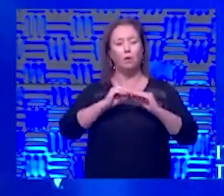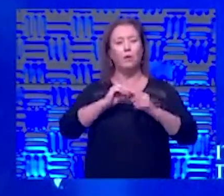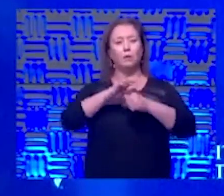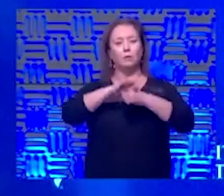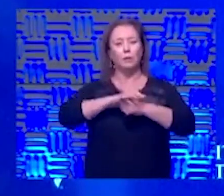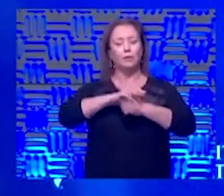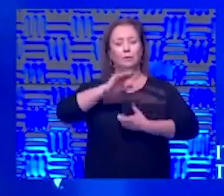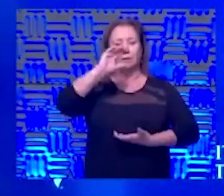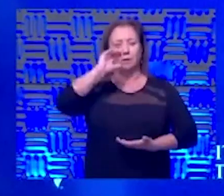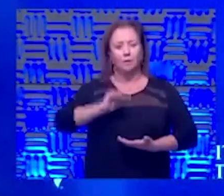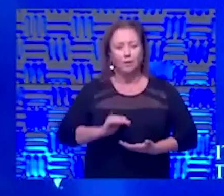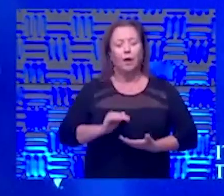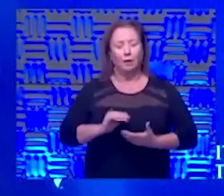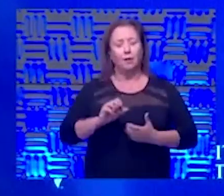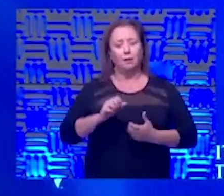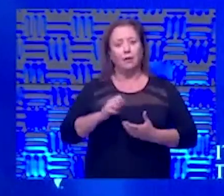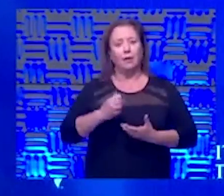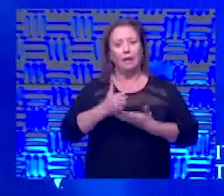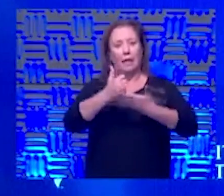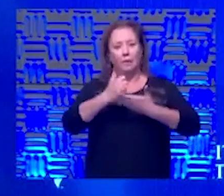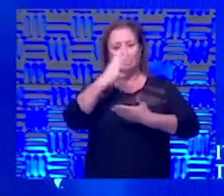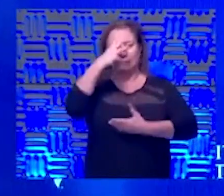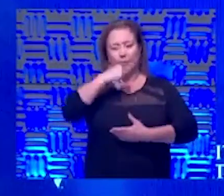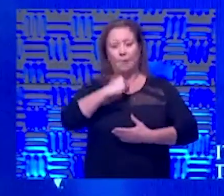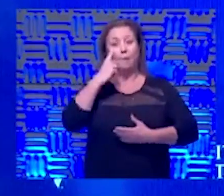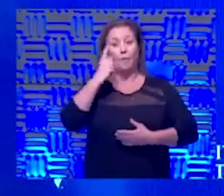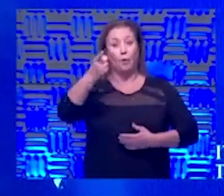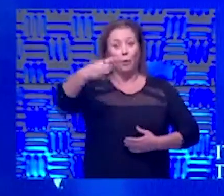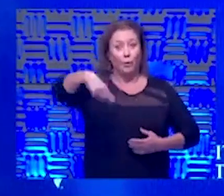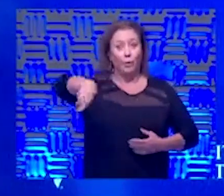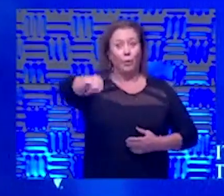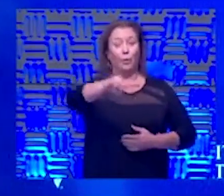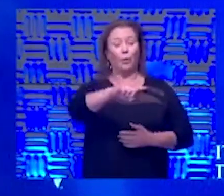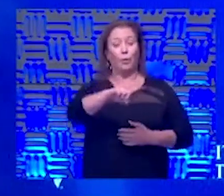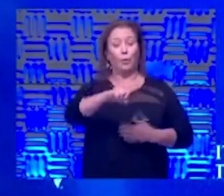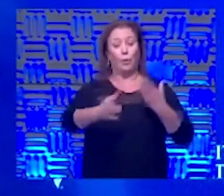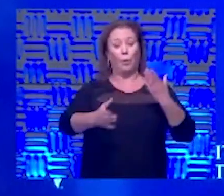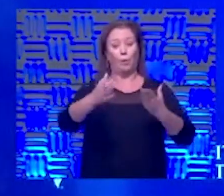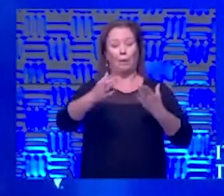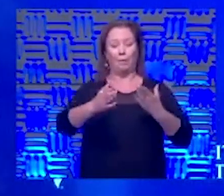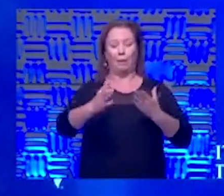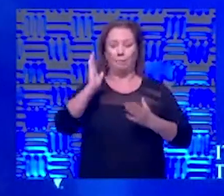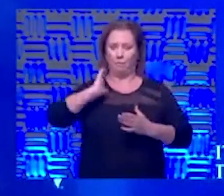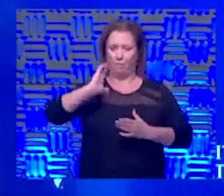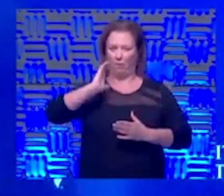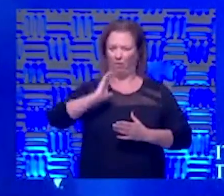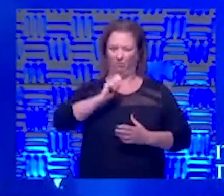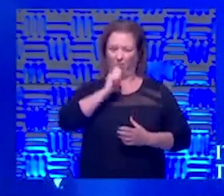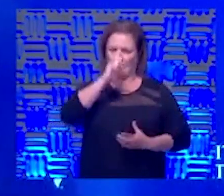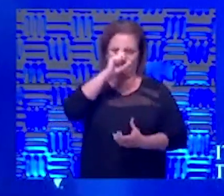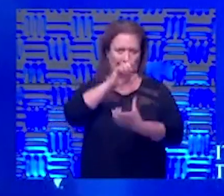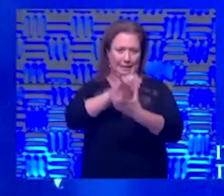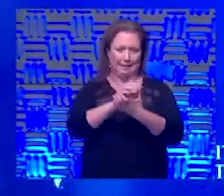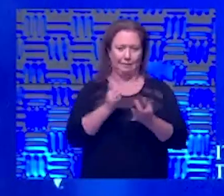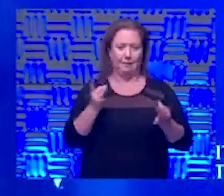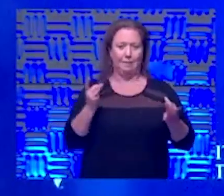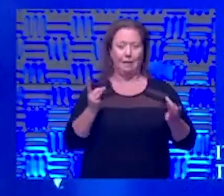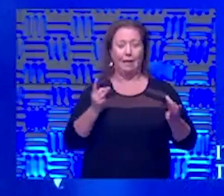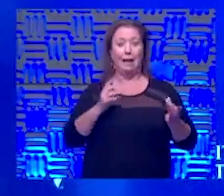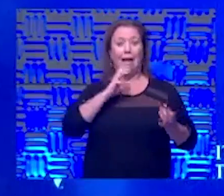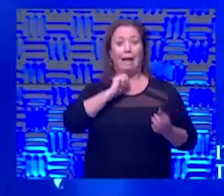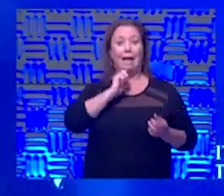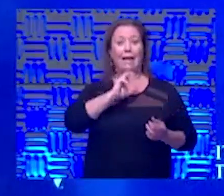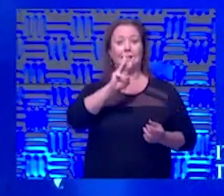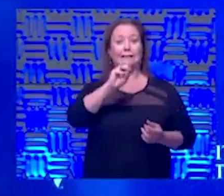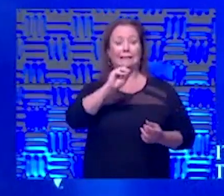fall asleep. It's I just have to say, for those of you who maybe like me were doubters, even at age 60 with